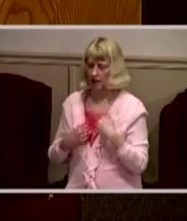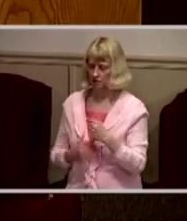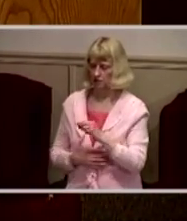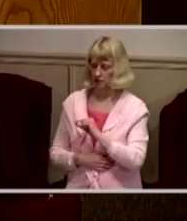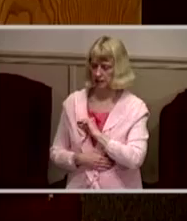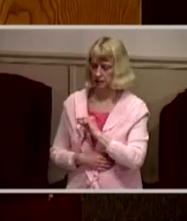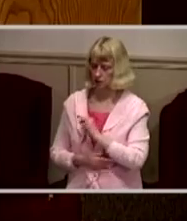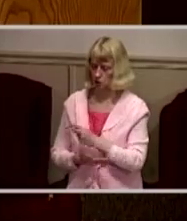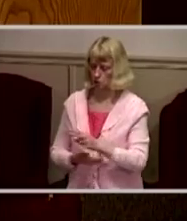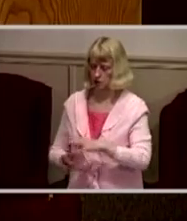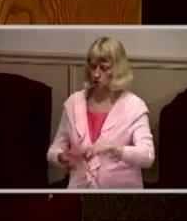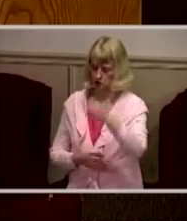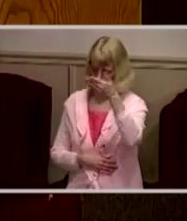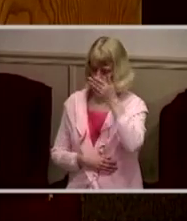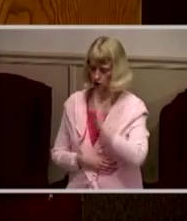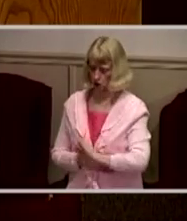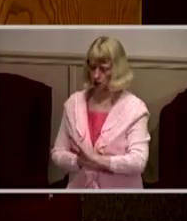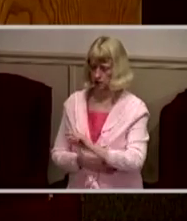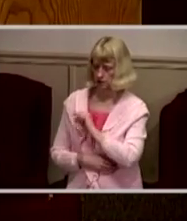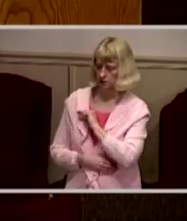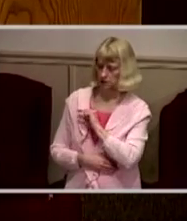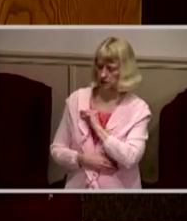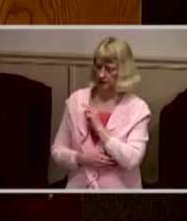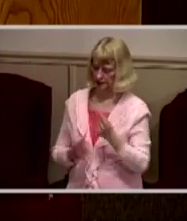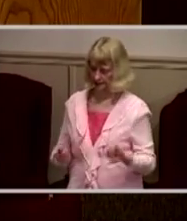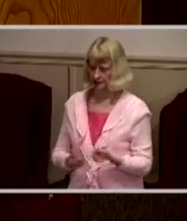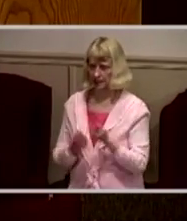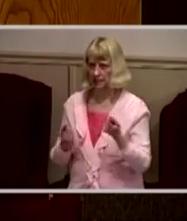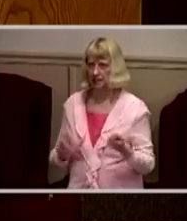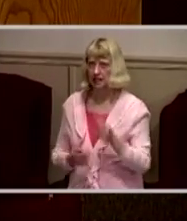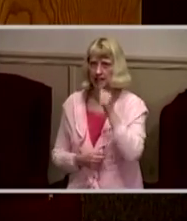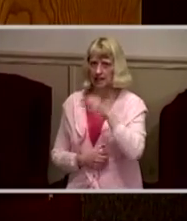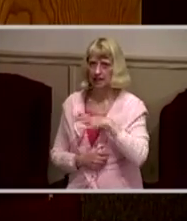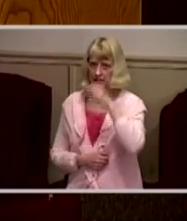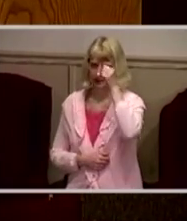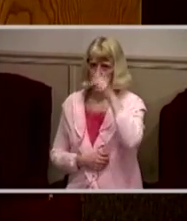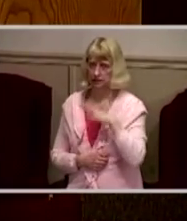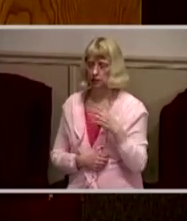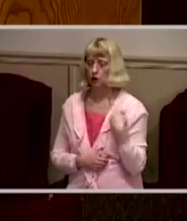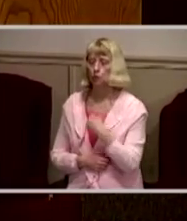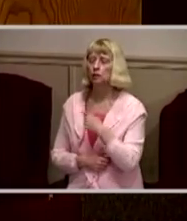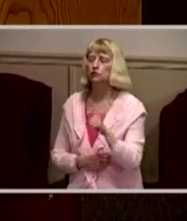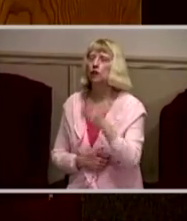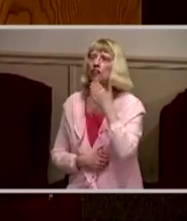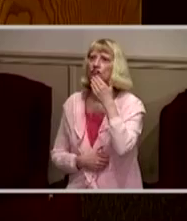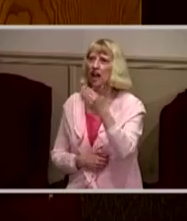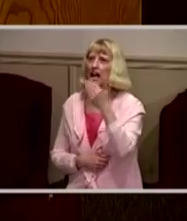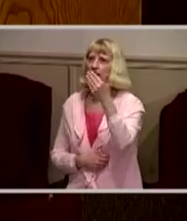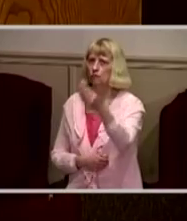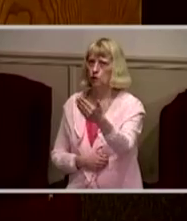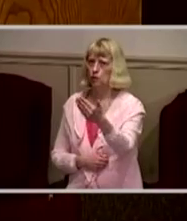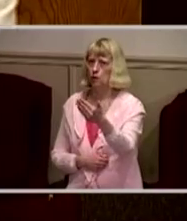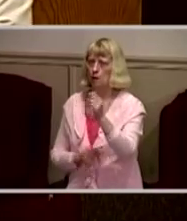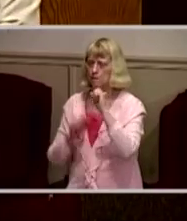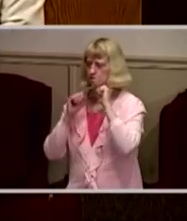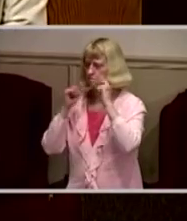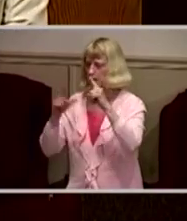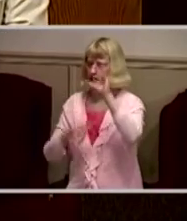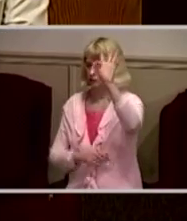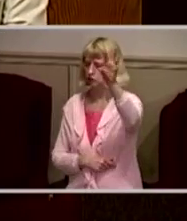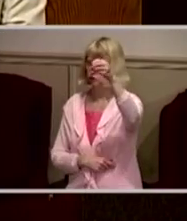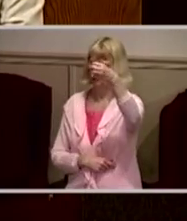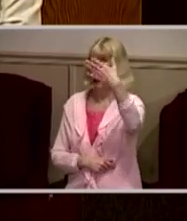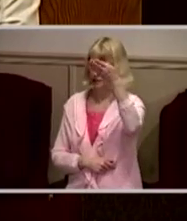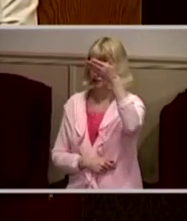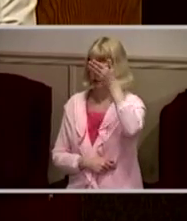convicting work of the Spirit of God convicting us of sin. Ladies and gentlemen, we ought to be thankful for the amazing grace